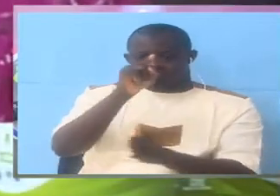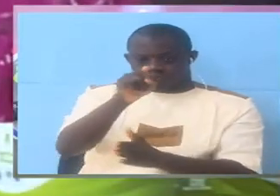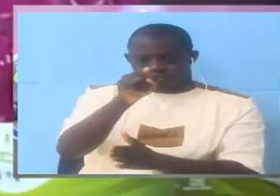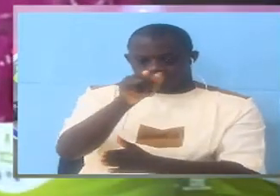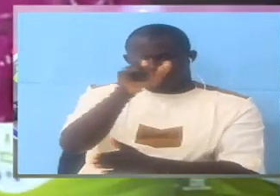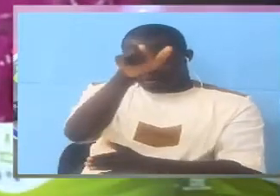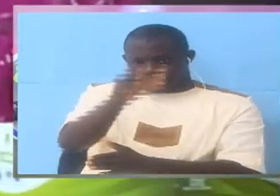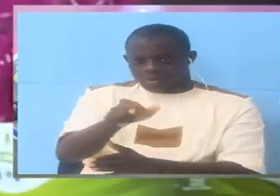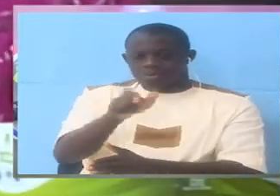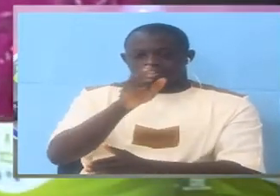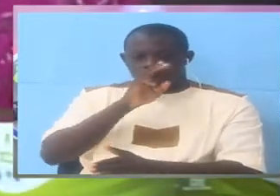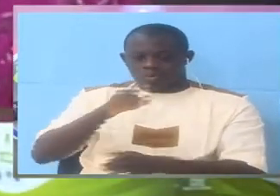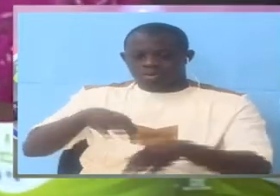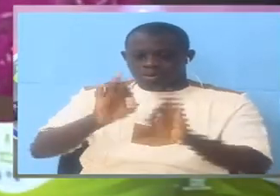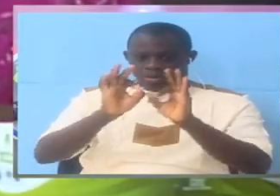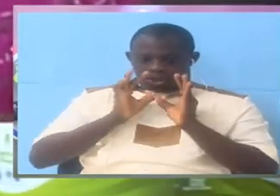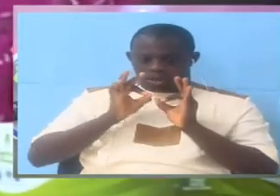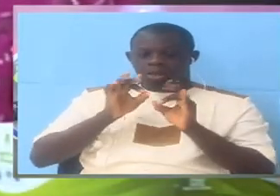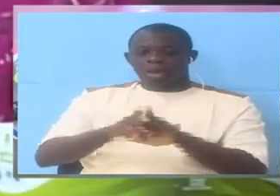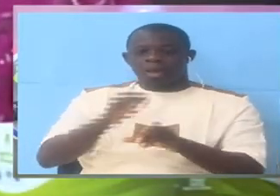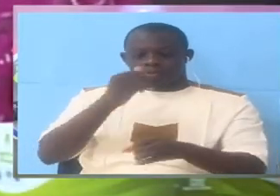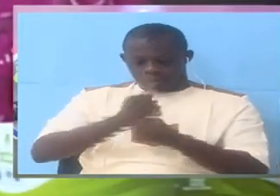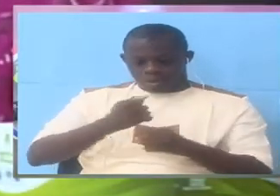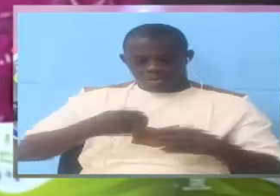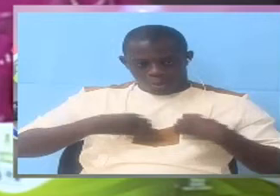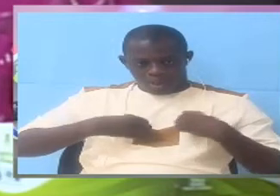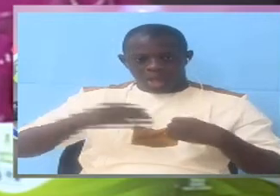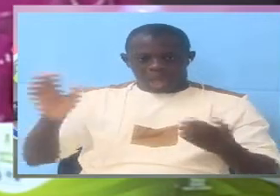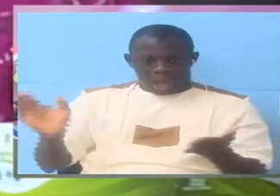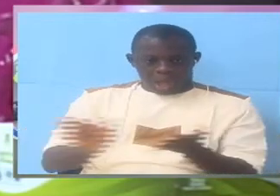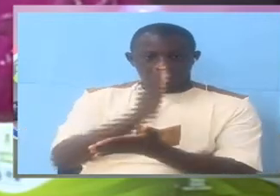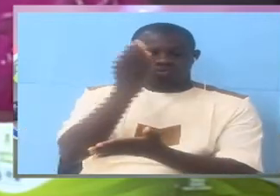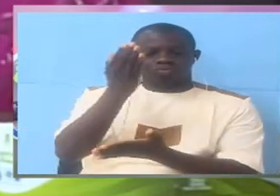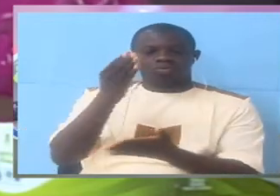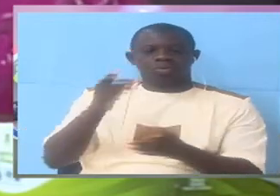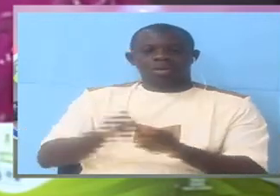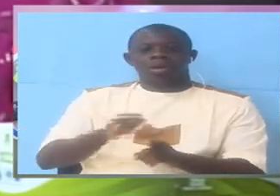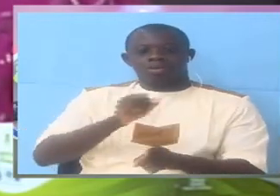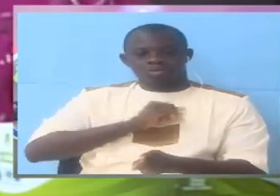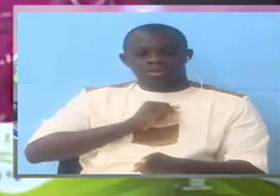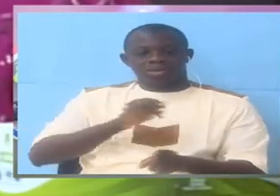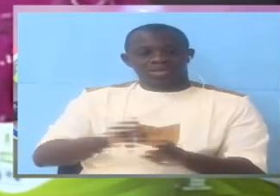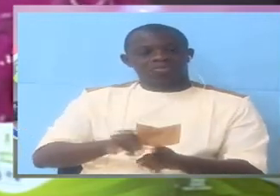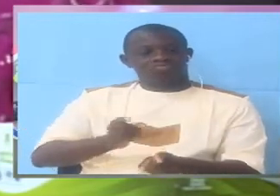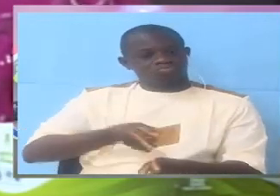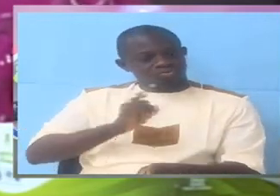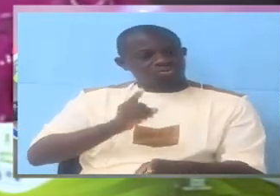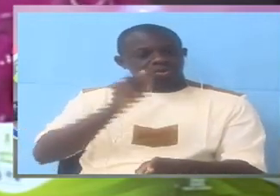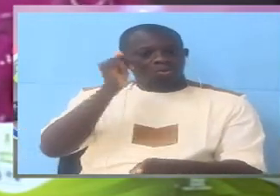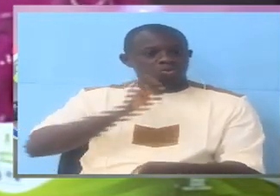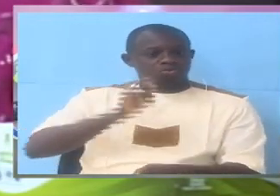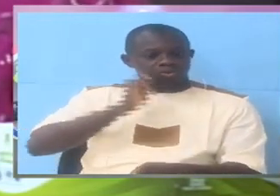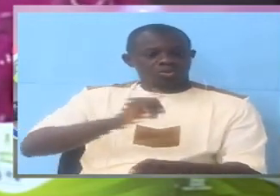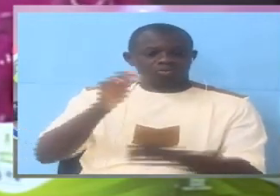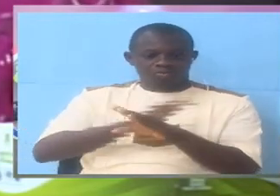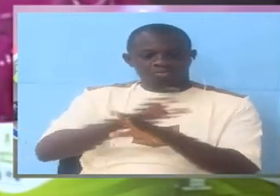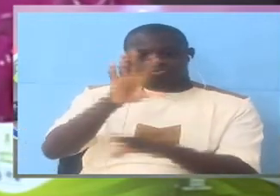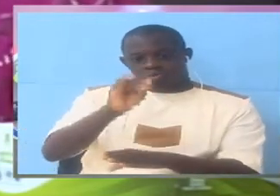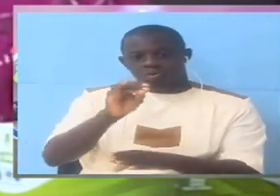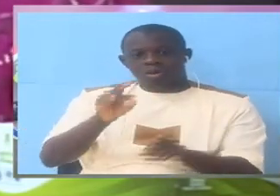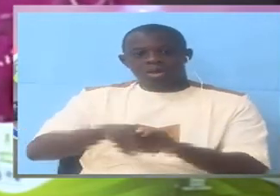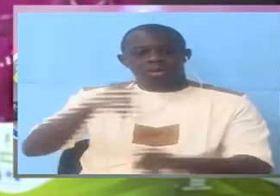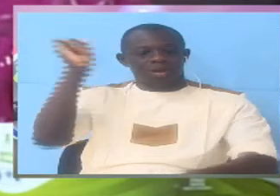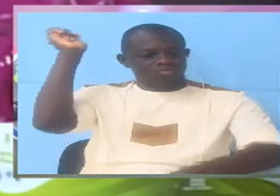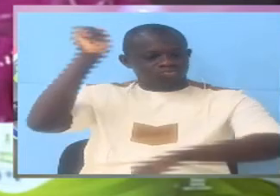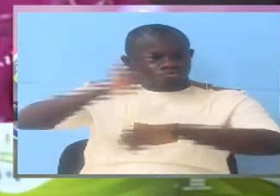Saying that you are the one. Ya urang. Who strip him. Kala ke ata. Then take his private parts.